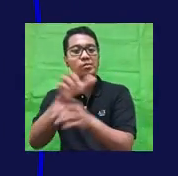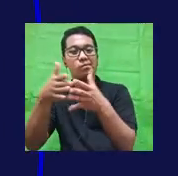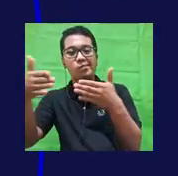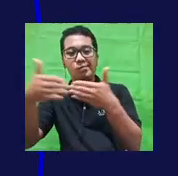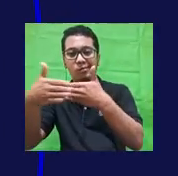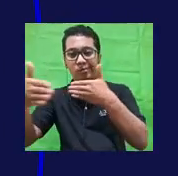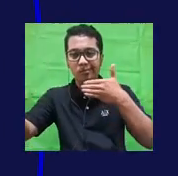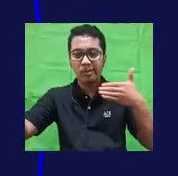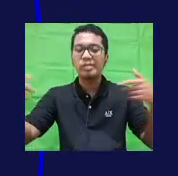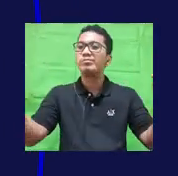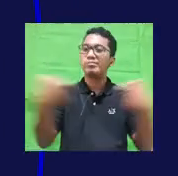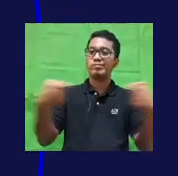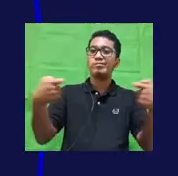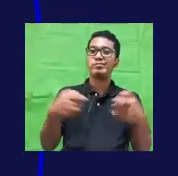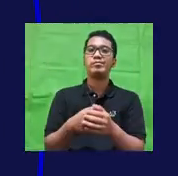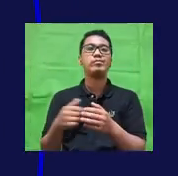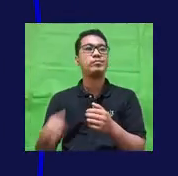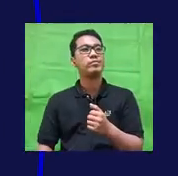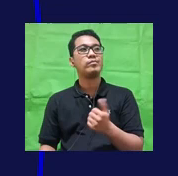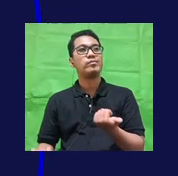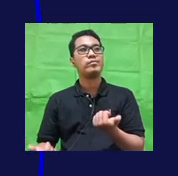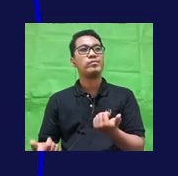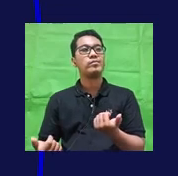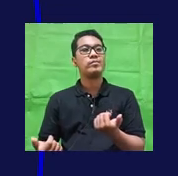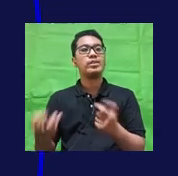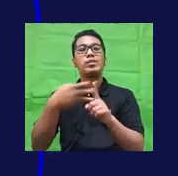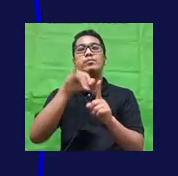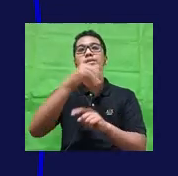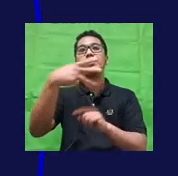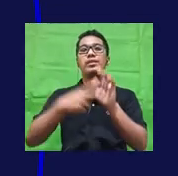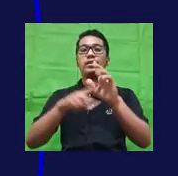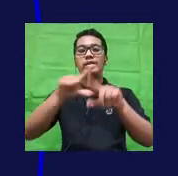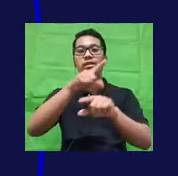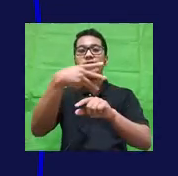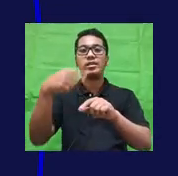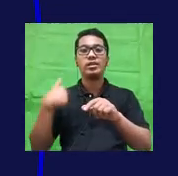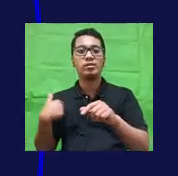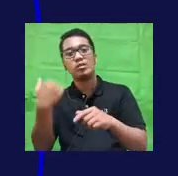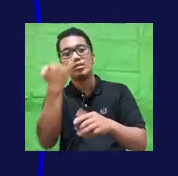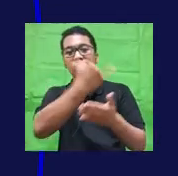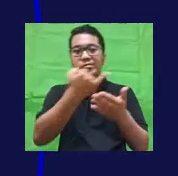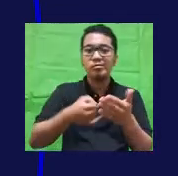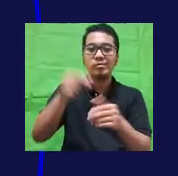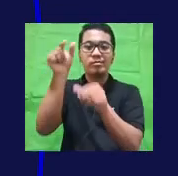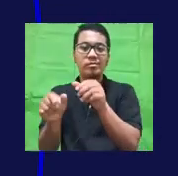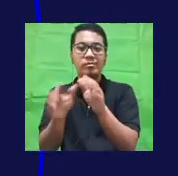experience in the Jogja Biennale, there was an article in Tempo magazine, and in Tempo magazine,